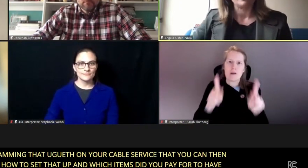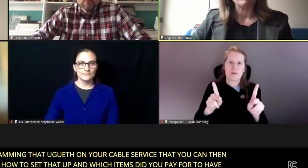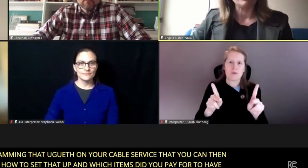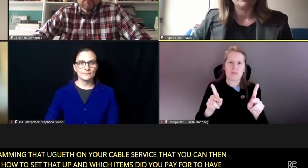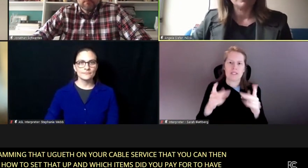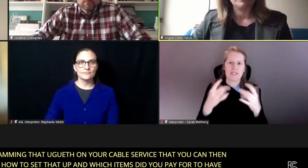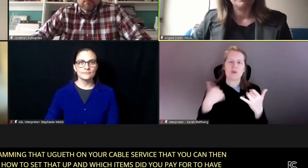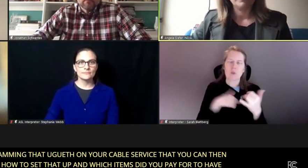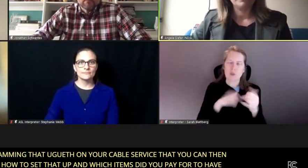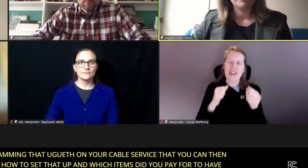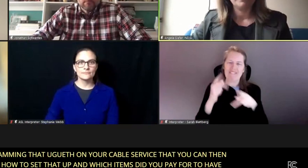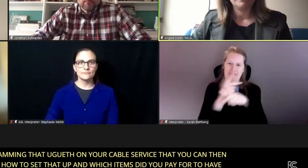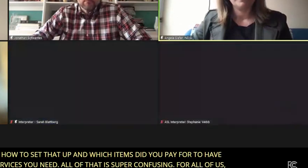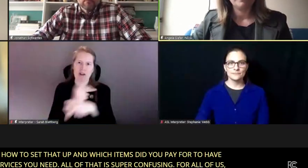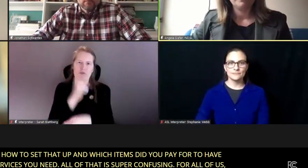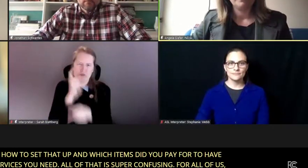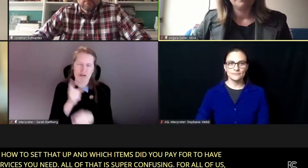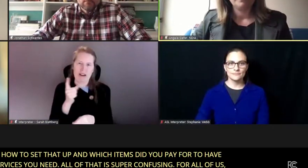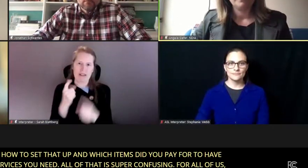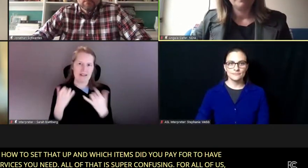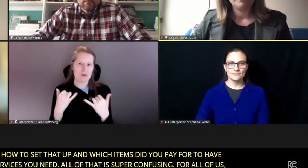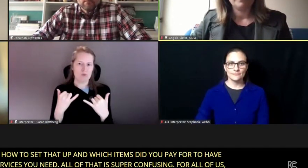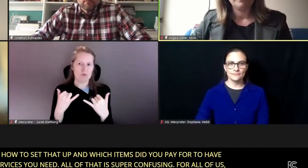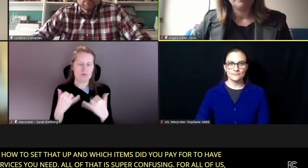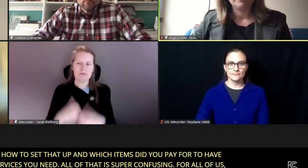figure it out.